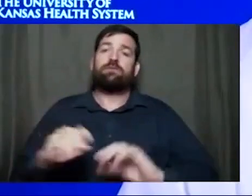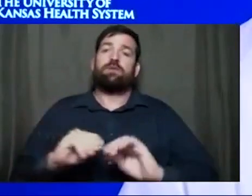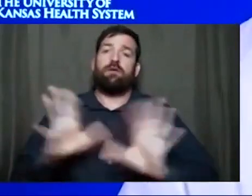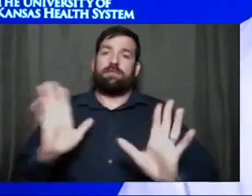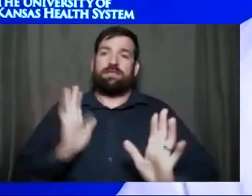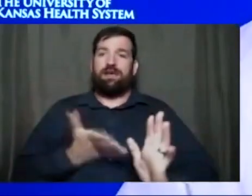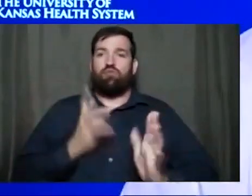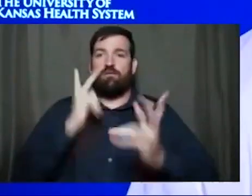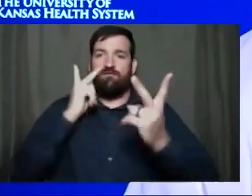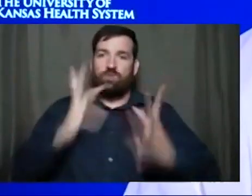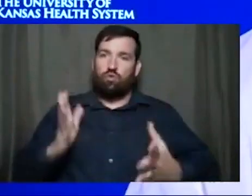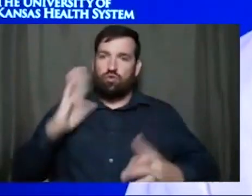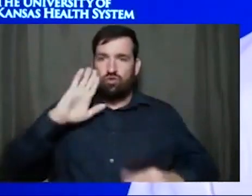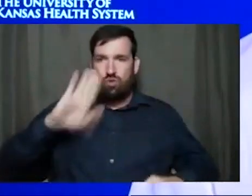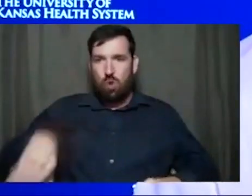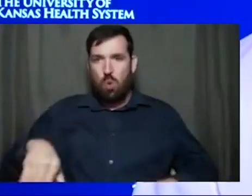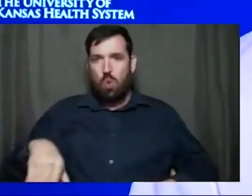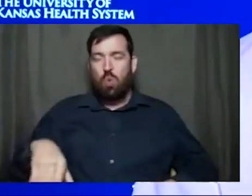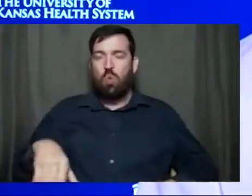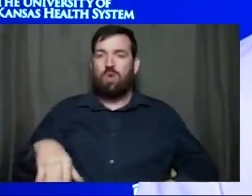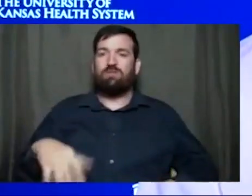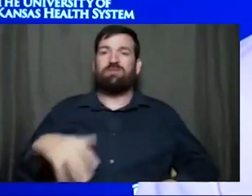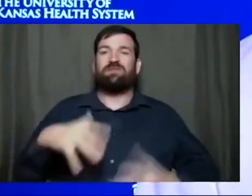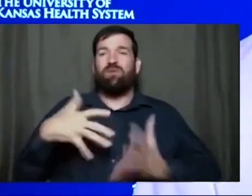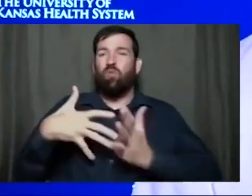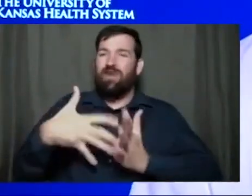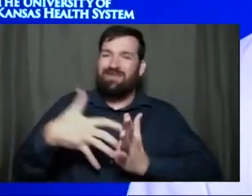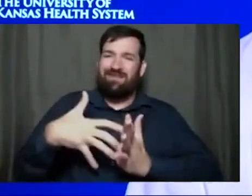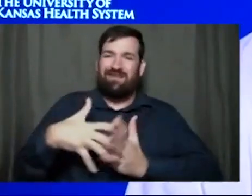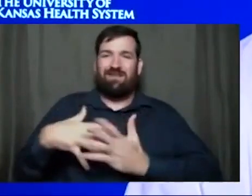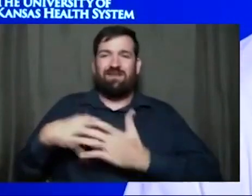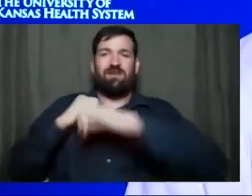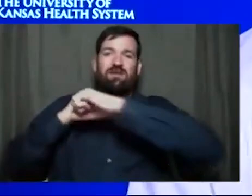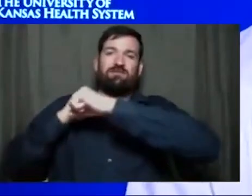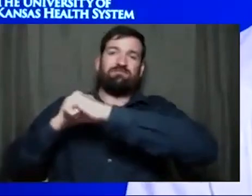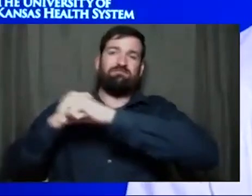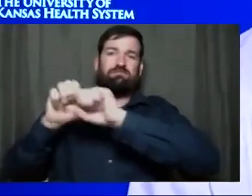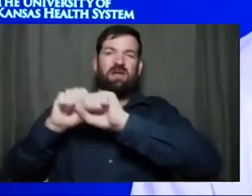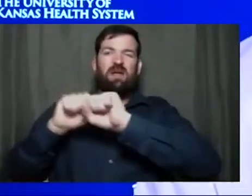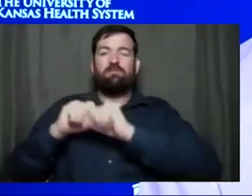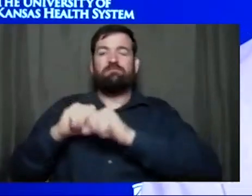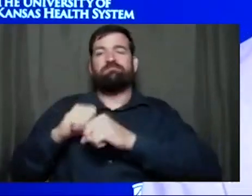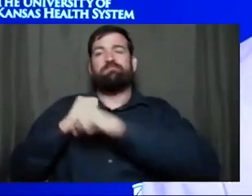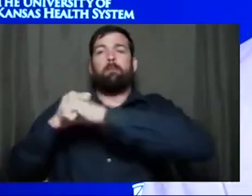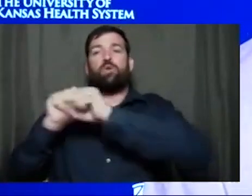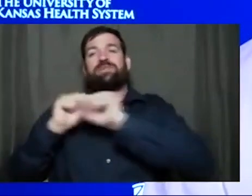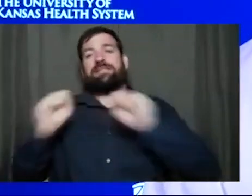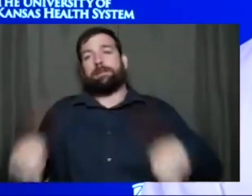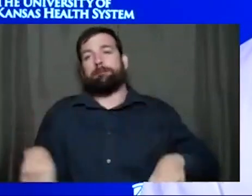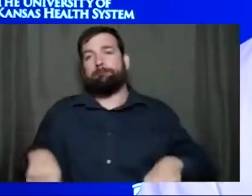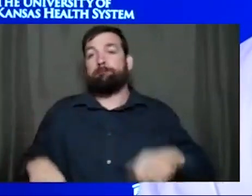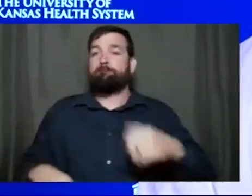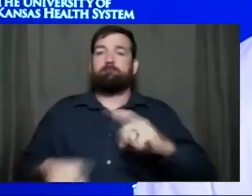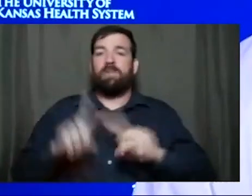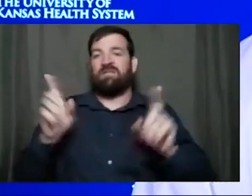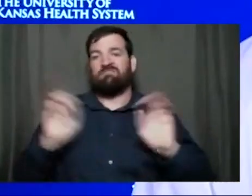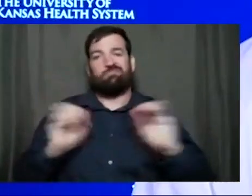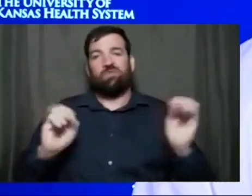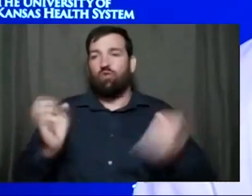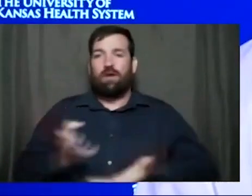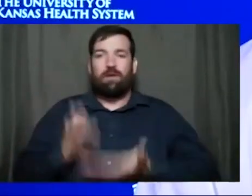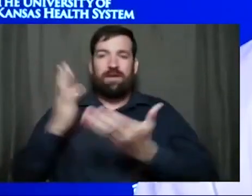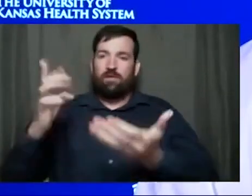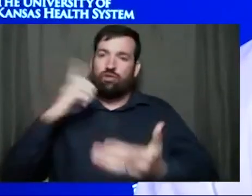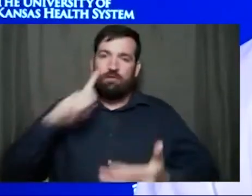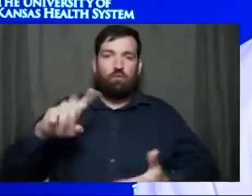know that's that immune suppressed population. But again, no other specific recommendation for most people to get a second dose